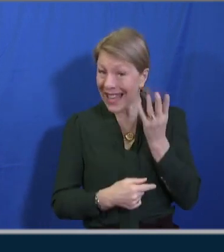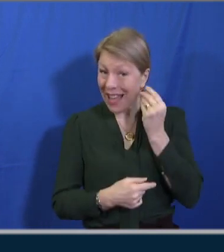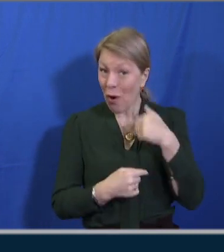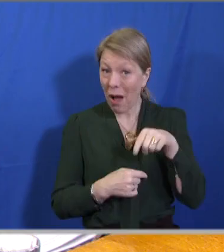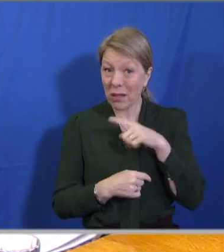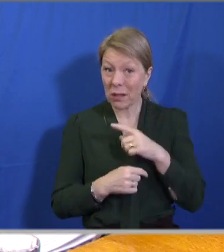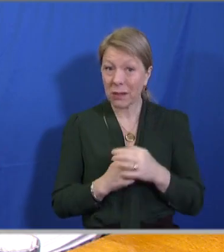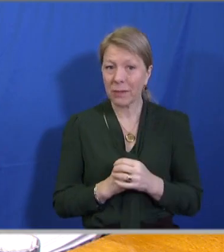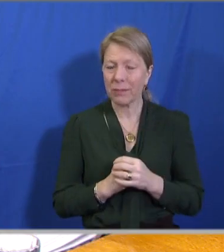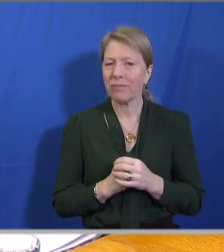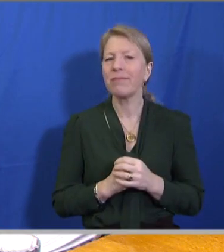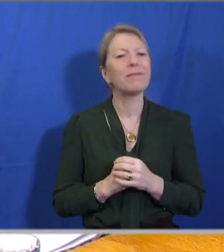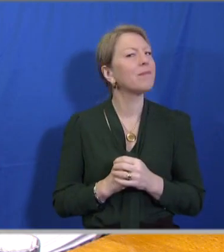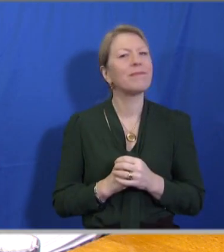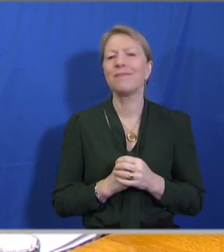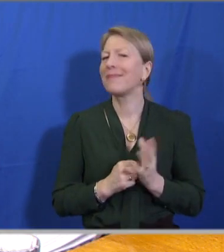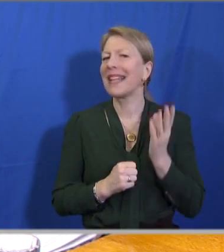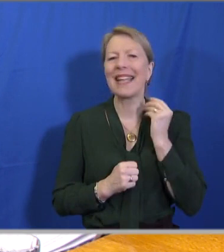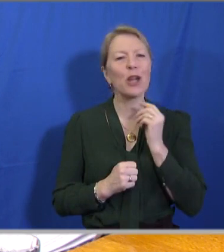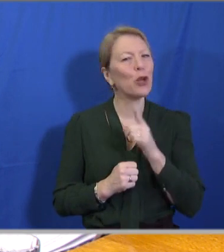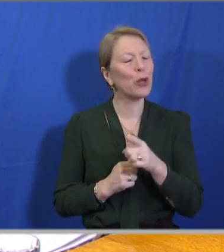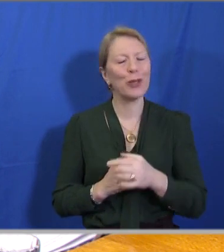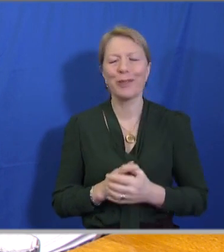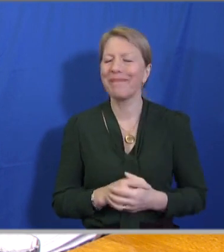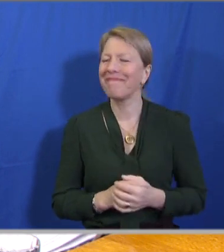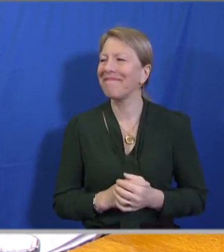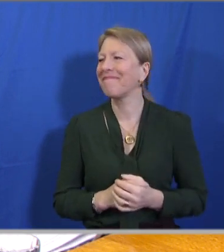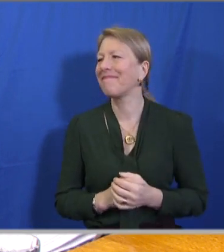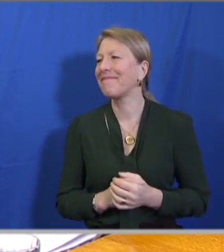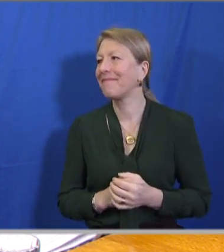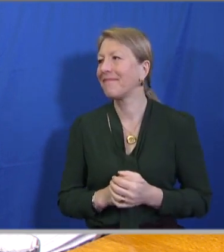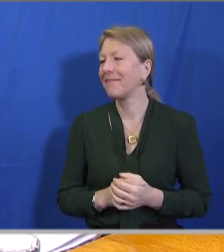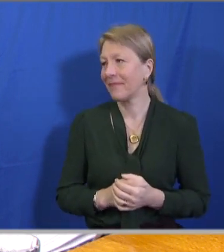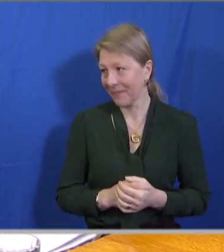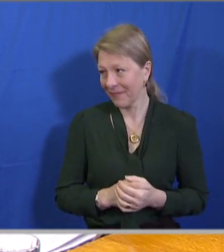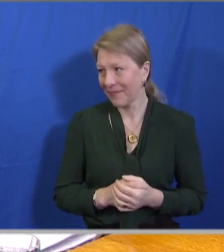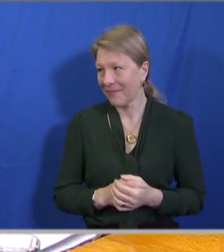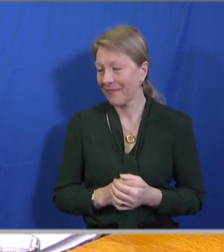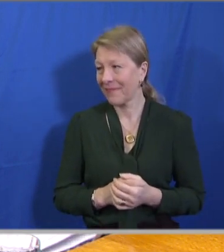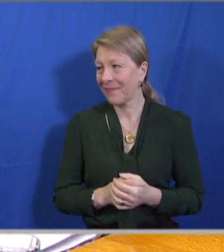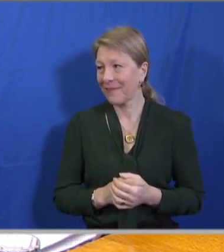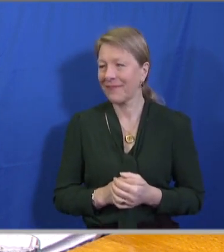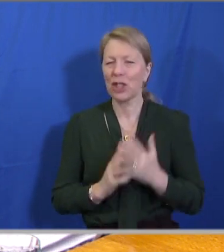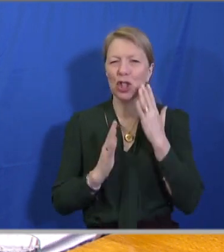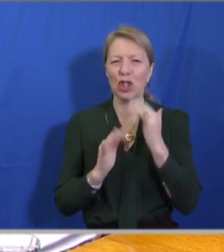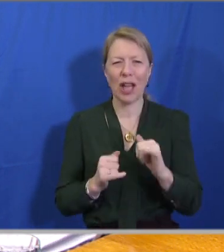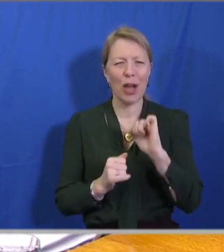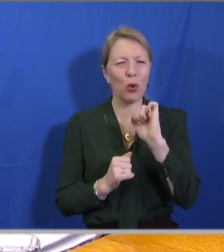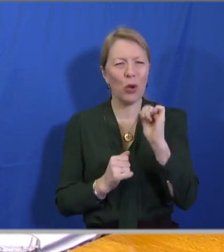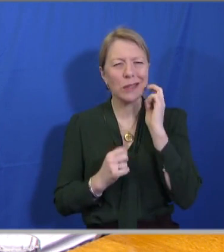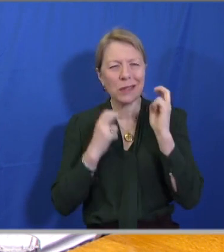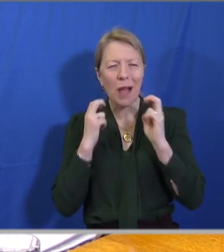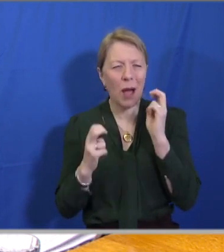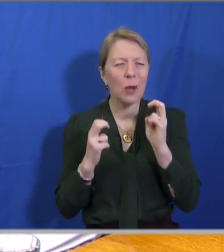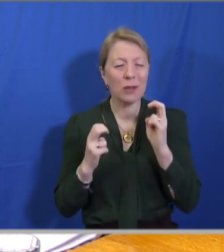So we're not hearing you there, Gearóid. Just, I'm not sure if you can check your sound. I'll move on and we'll come back to you. Hopefully when we come back to you, we will be able to